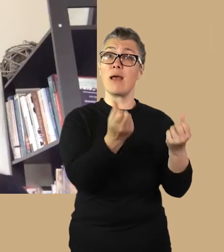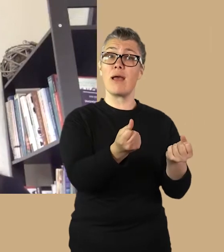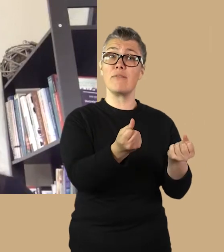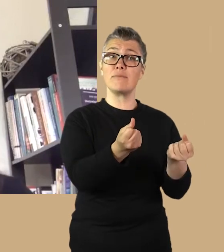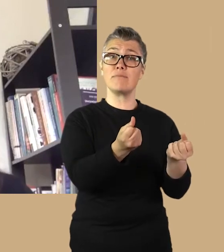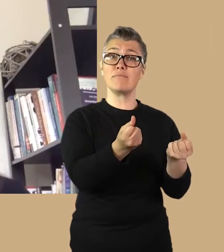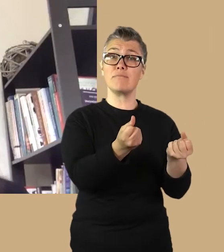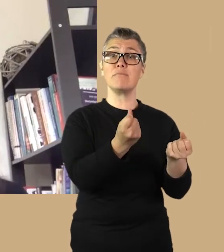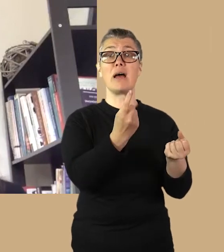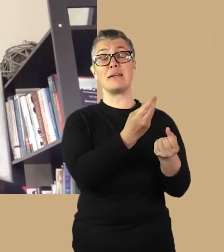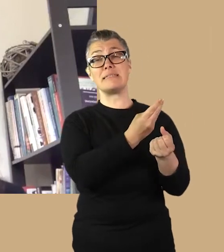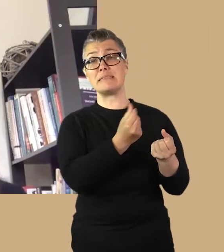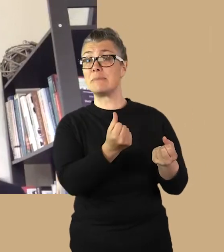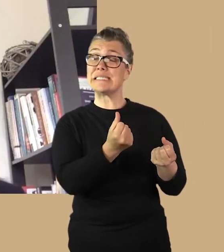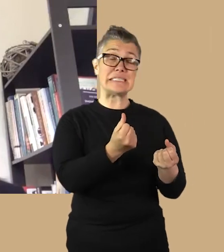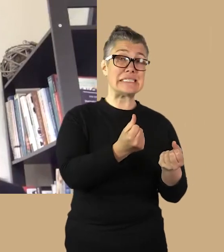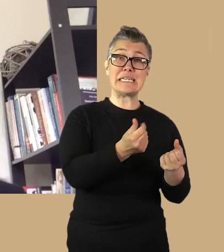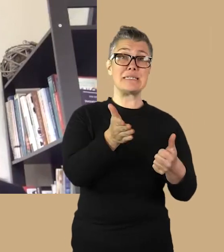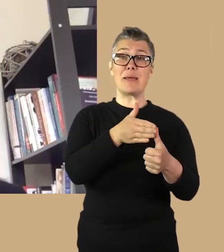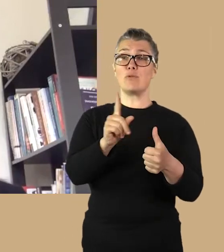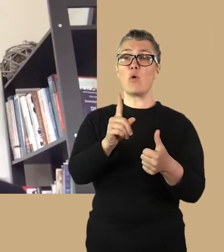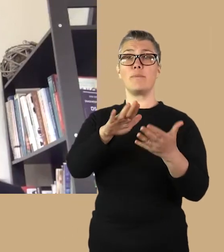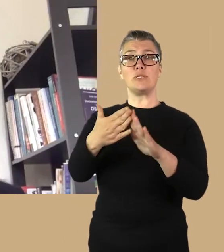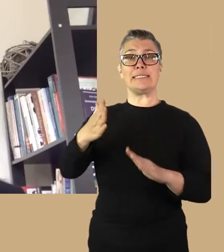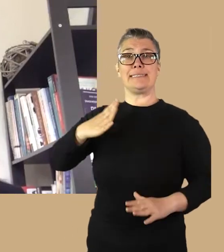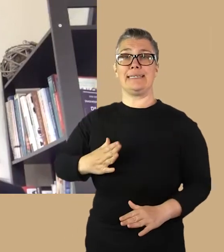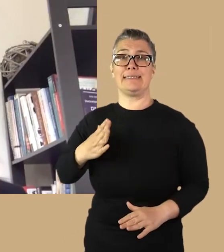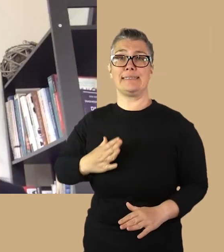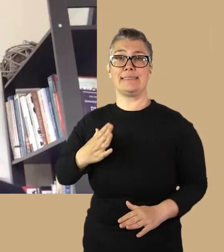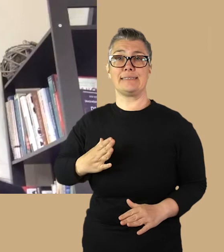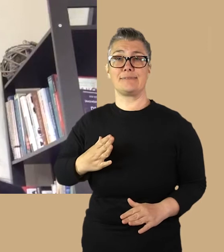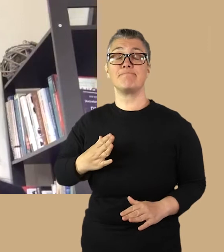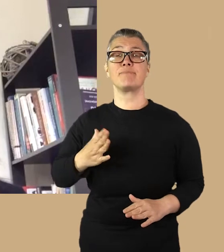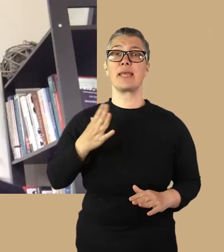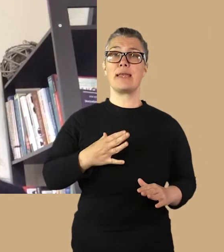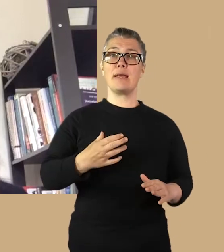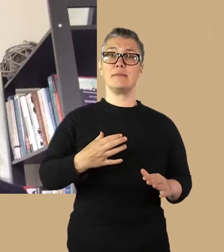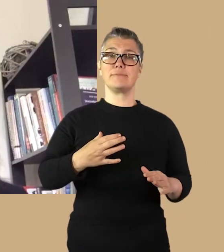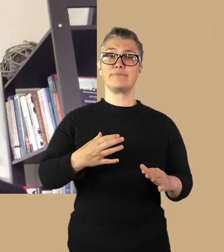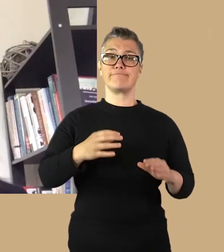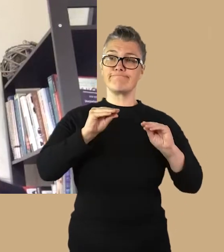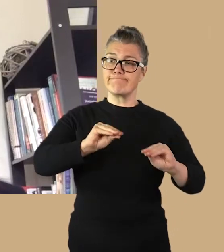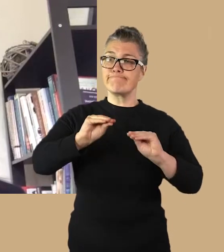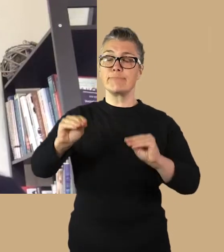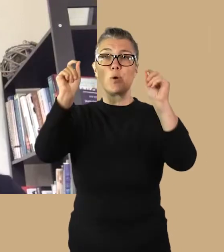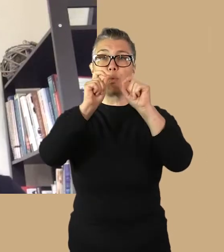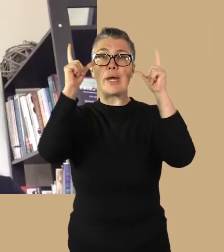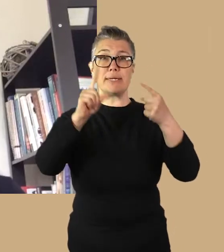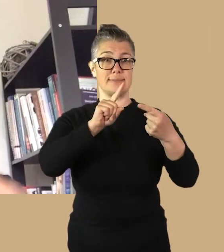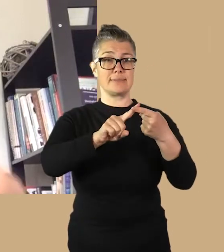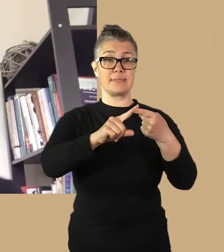are pretty much to no use because that's not what the community needs. They need a lot of awareness